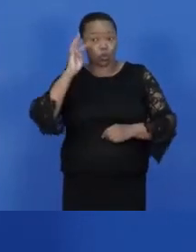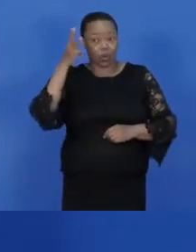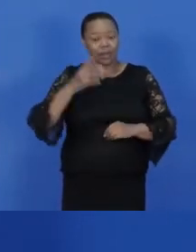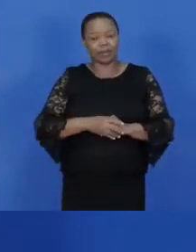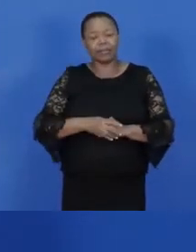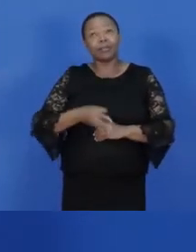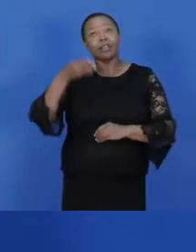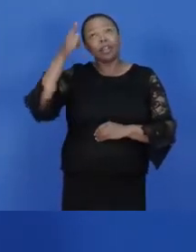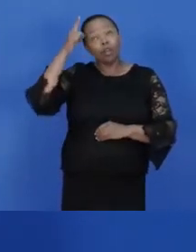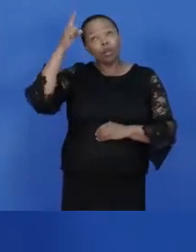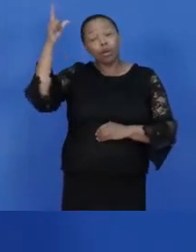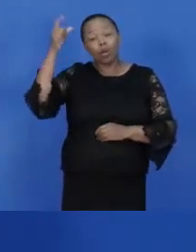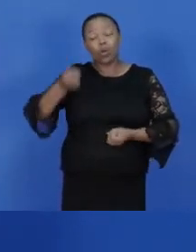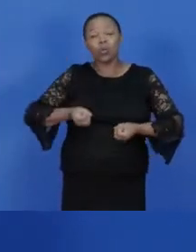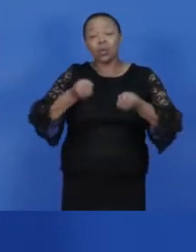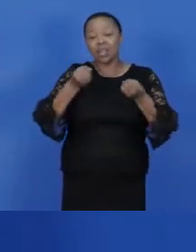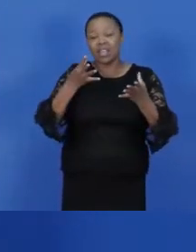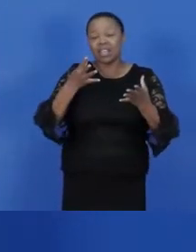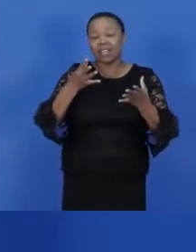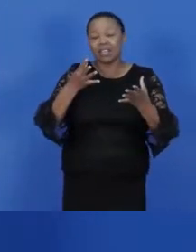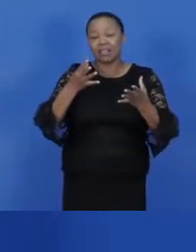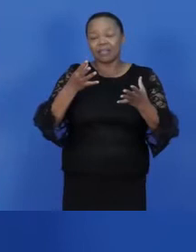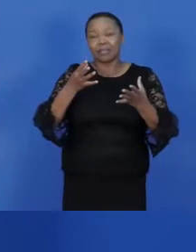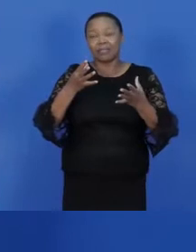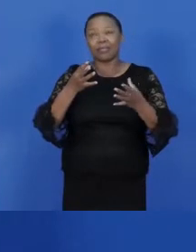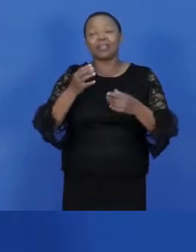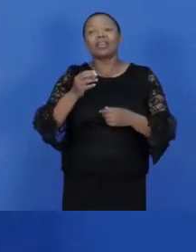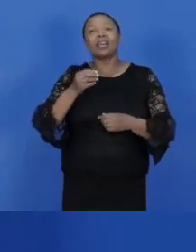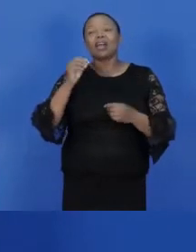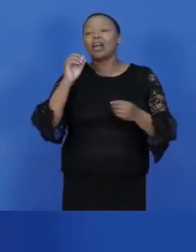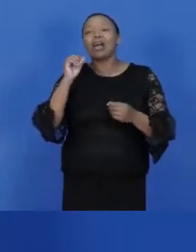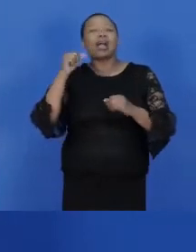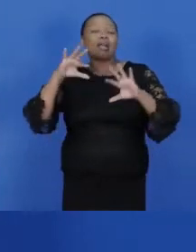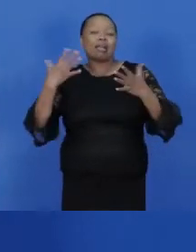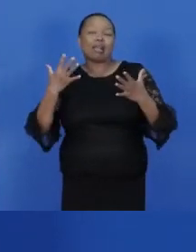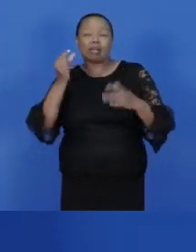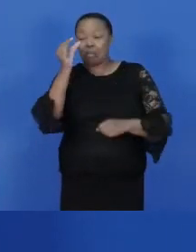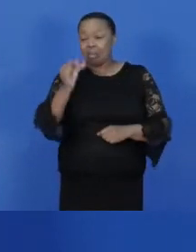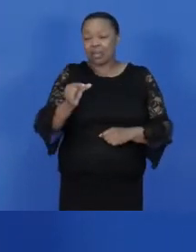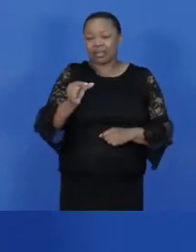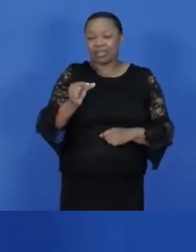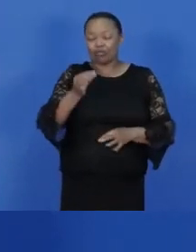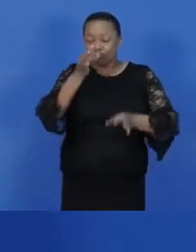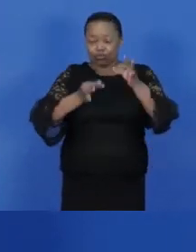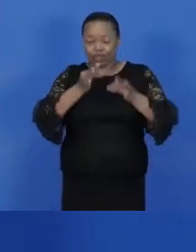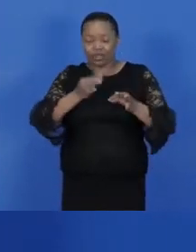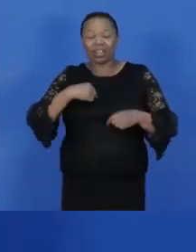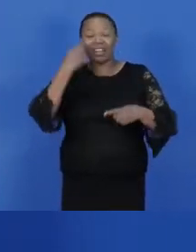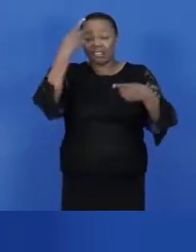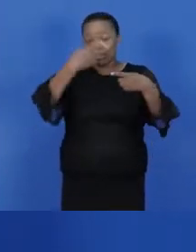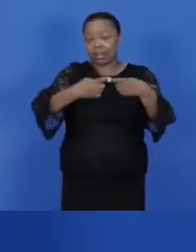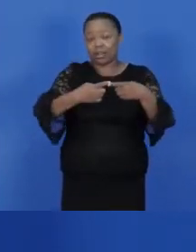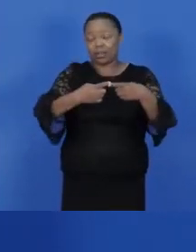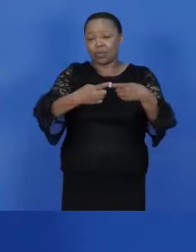Lord redeems the soul of his servants, and none of those who trust in him shall be condemned. I can tell you this time, I can